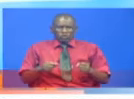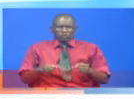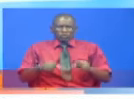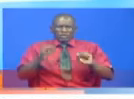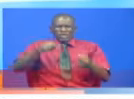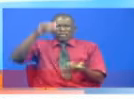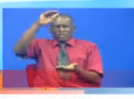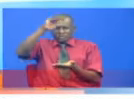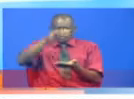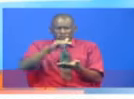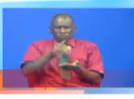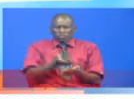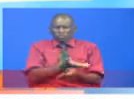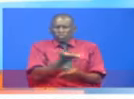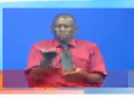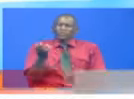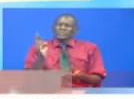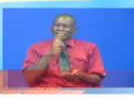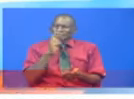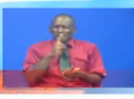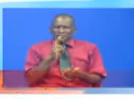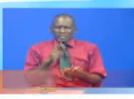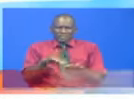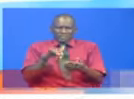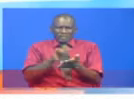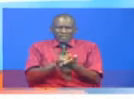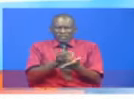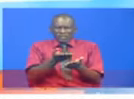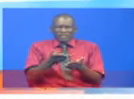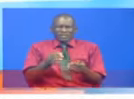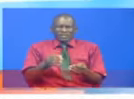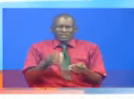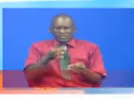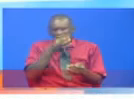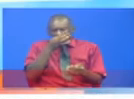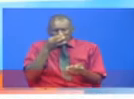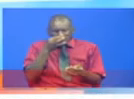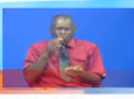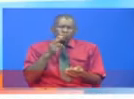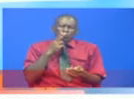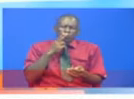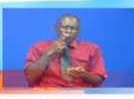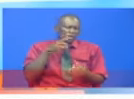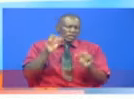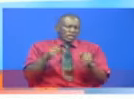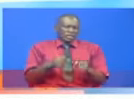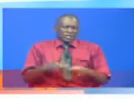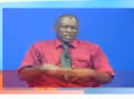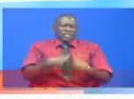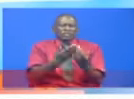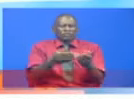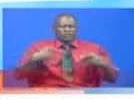reduce those risks that these products might pose to our people.